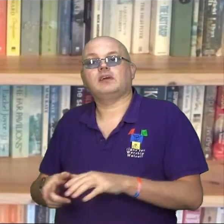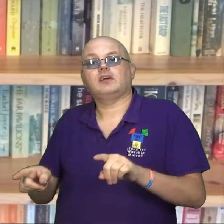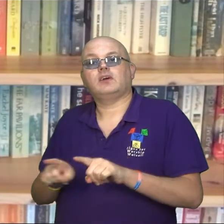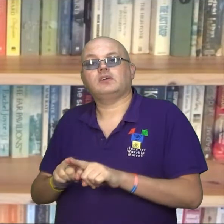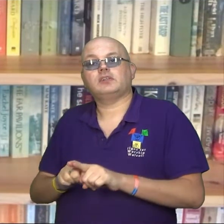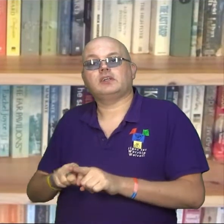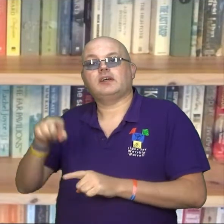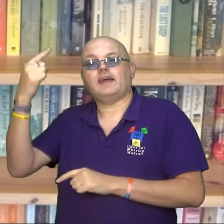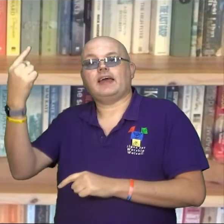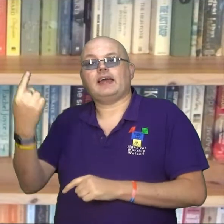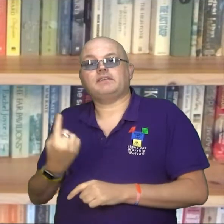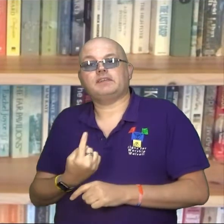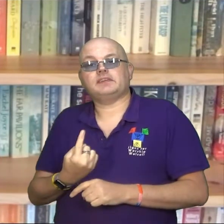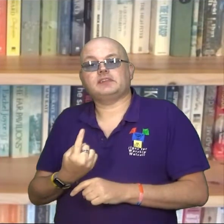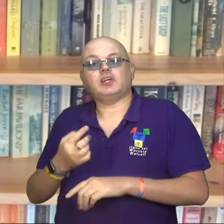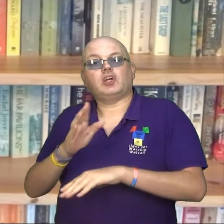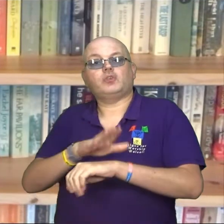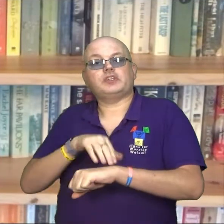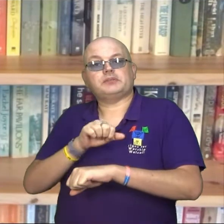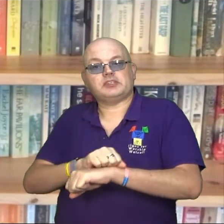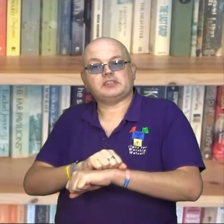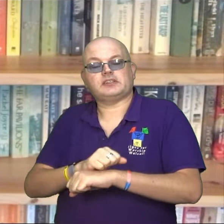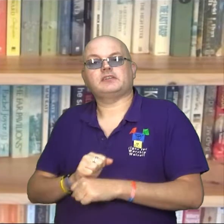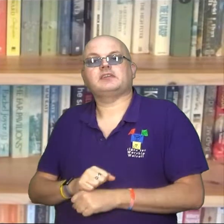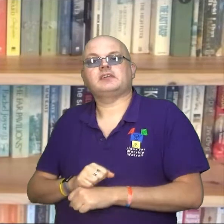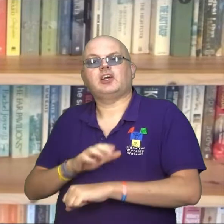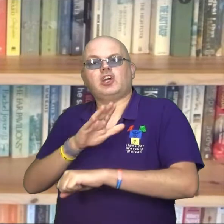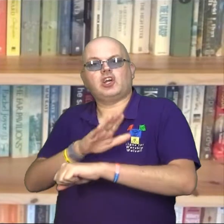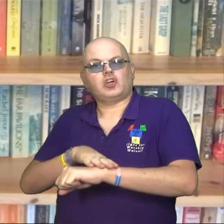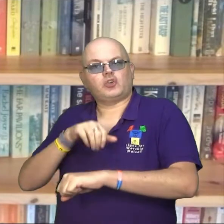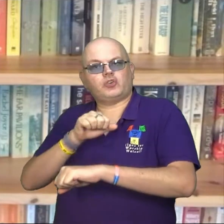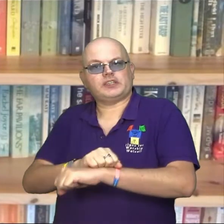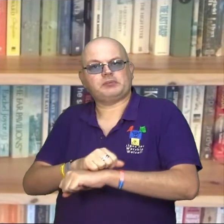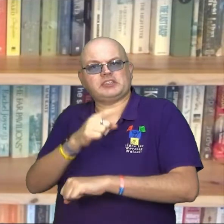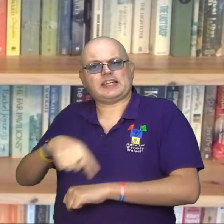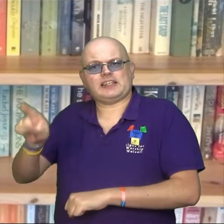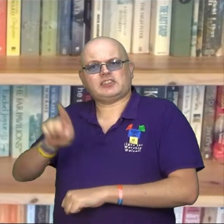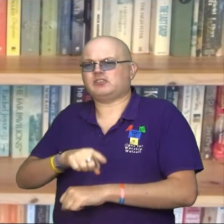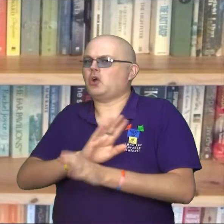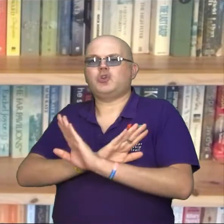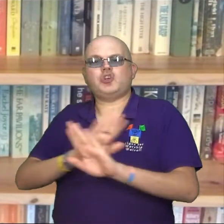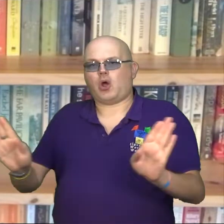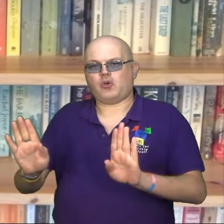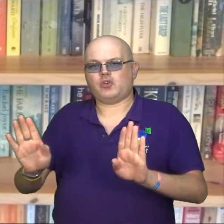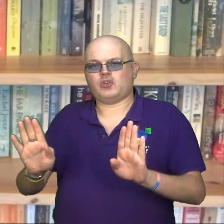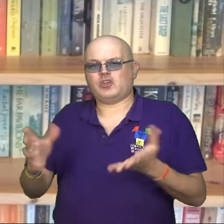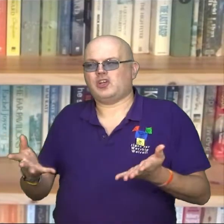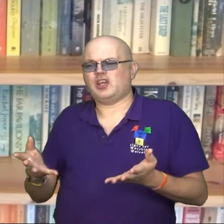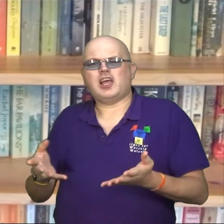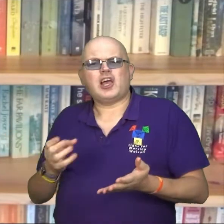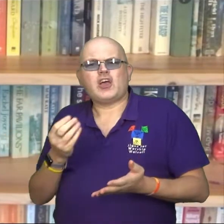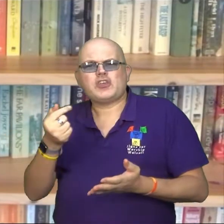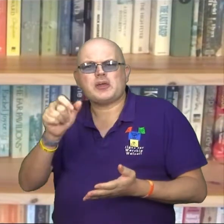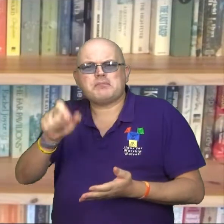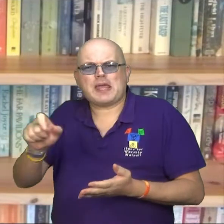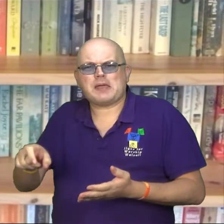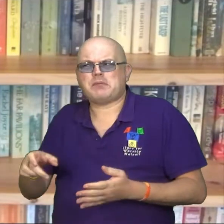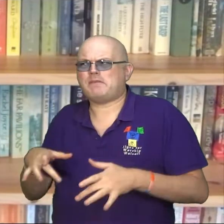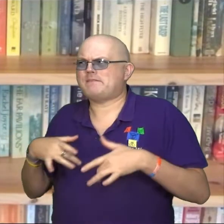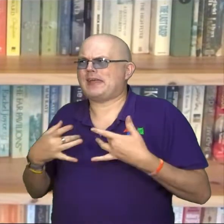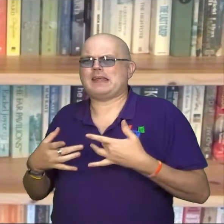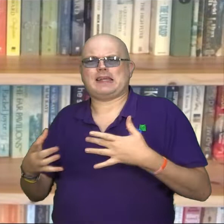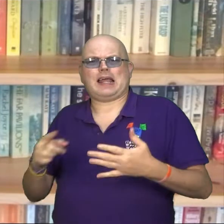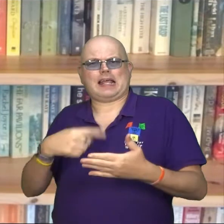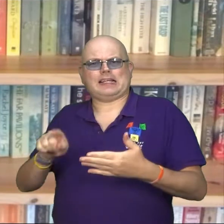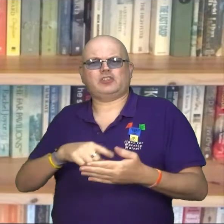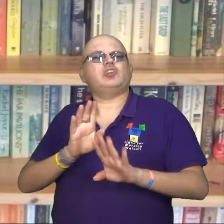I want to mention Advent and Christmas now. Christmas is not cancelled, despite what some people may